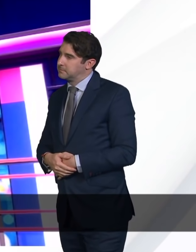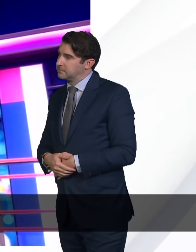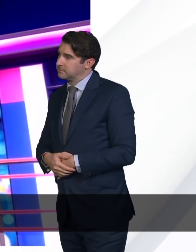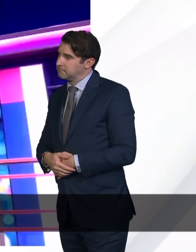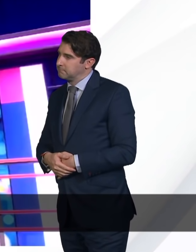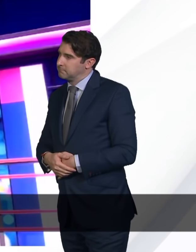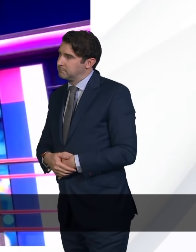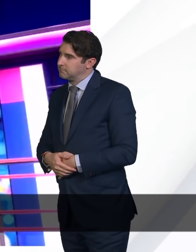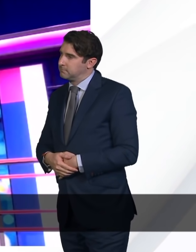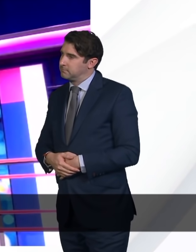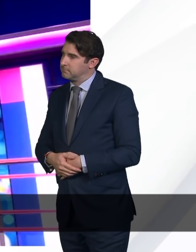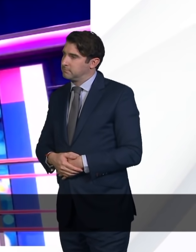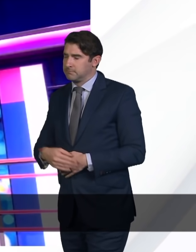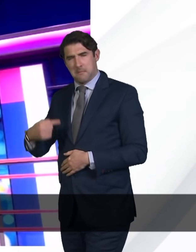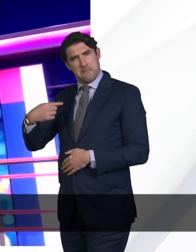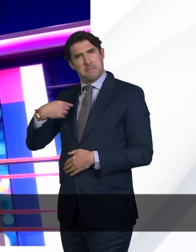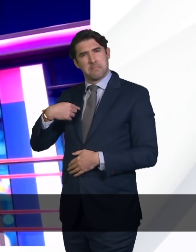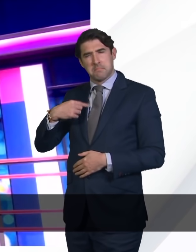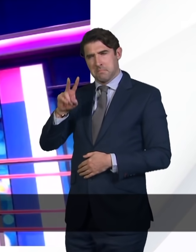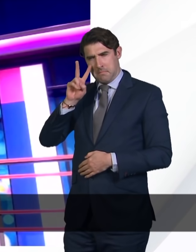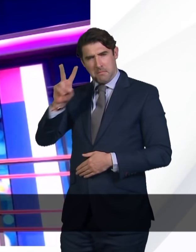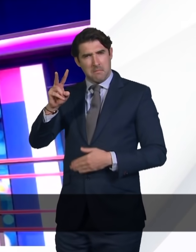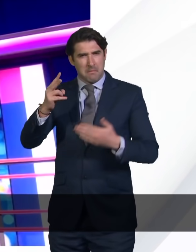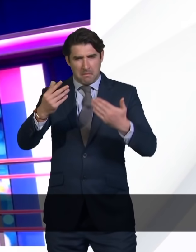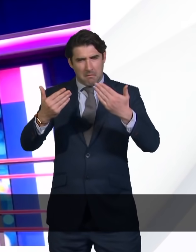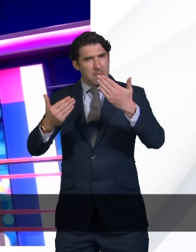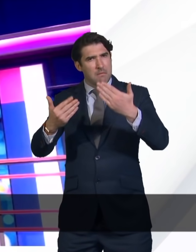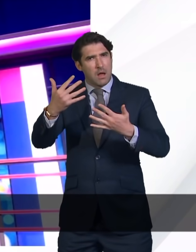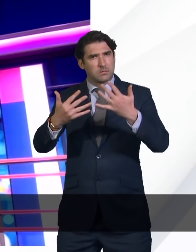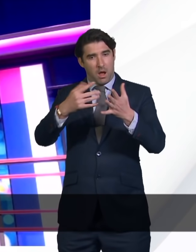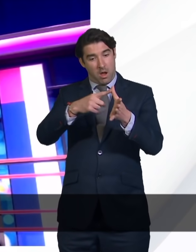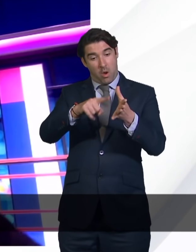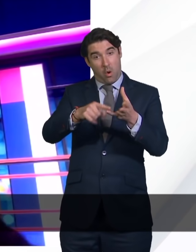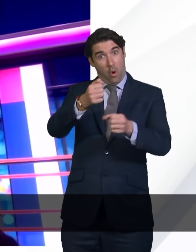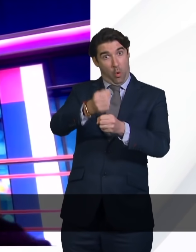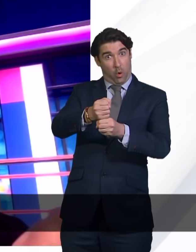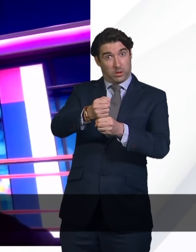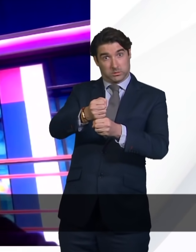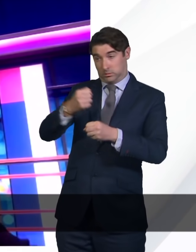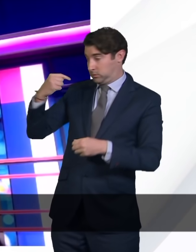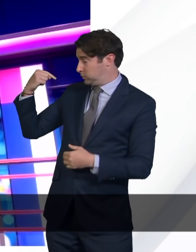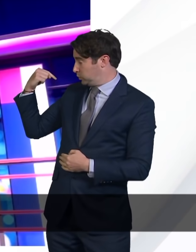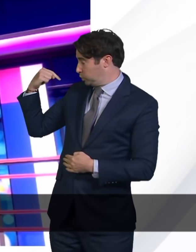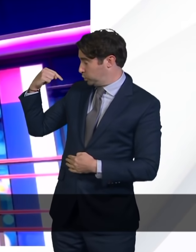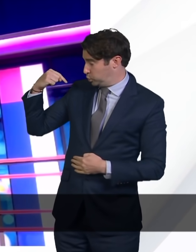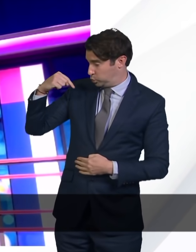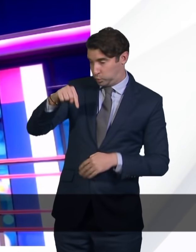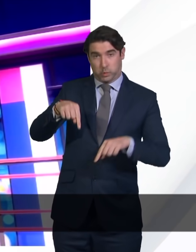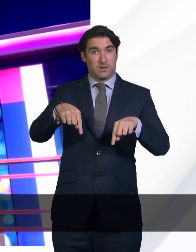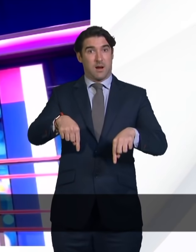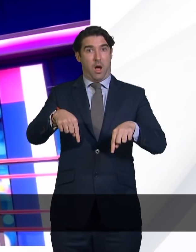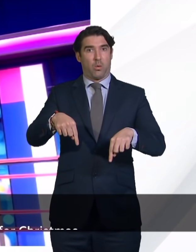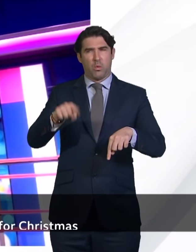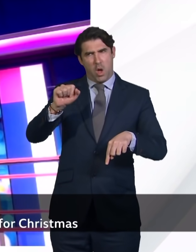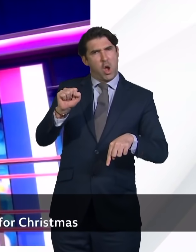you track infections in England and Scotland, they have risen massively faster in Scotland. And again, within England, there is a